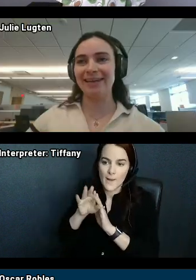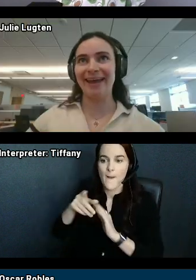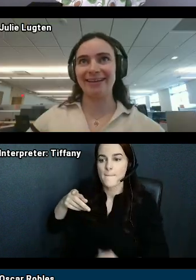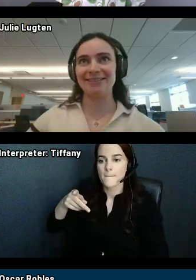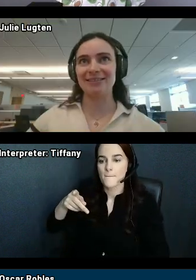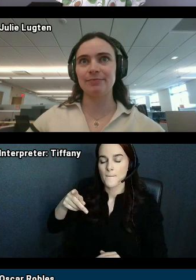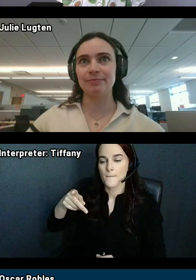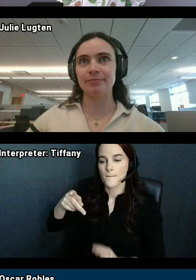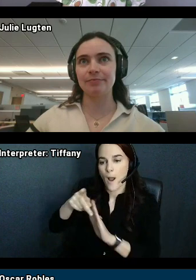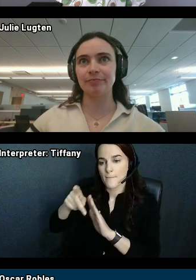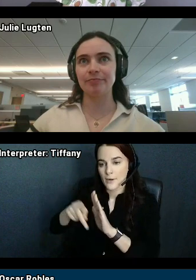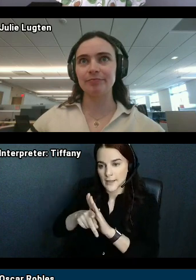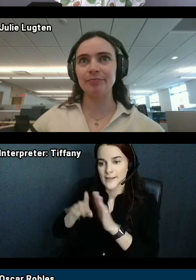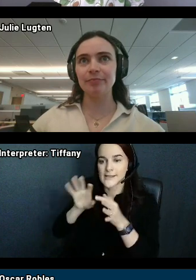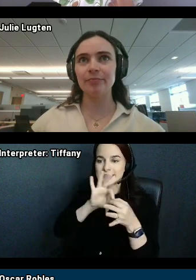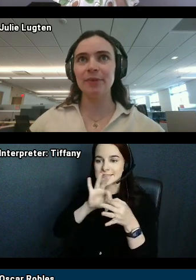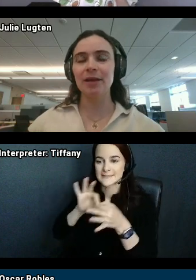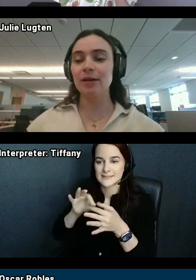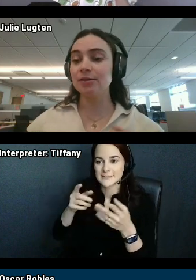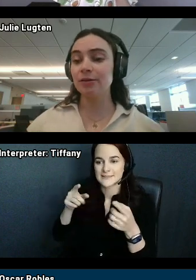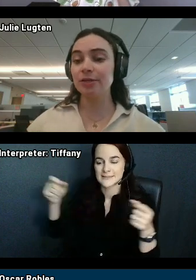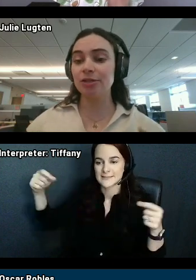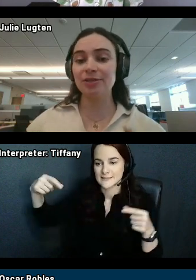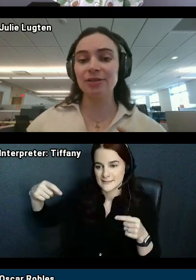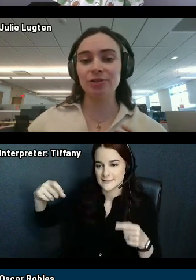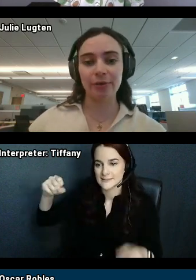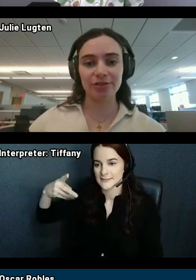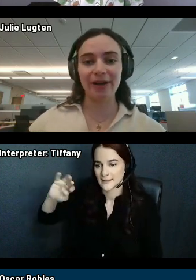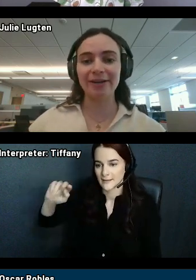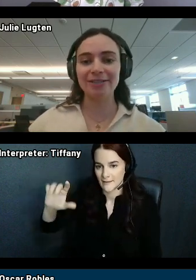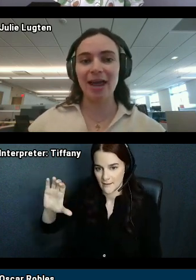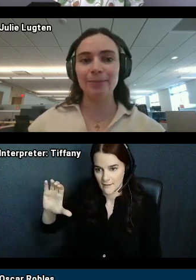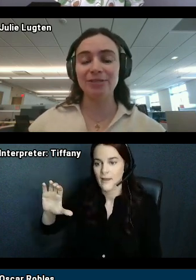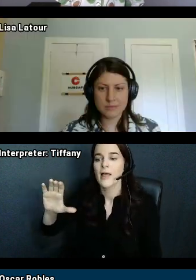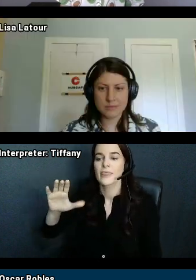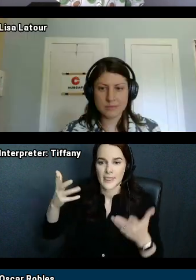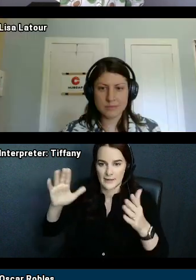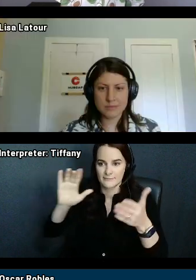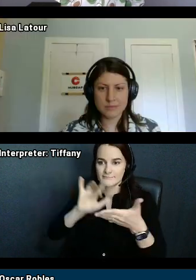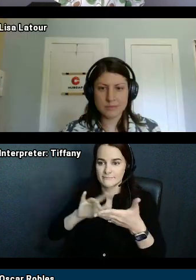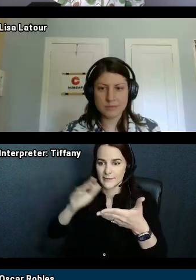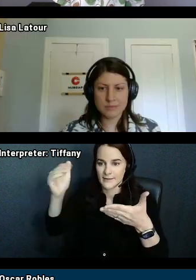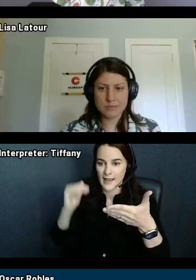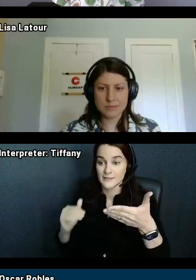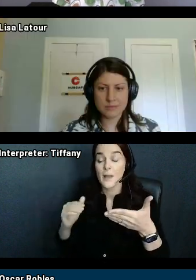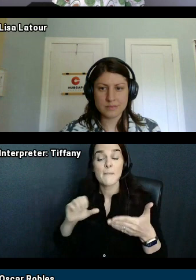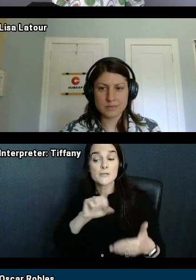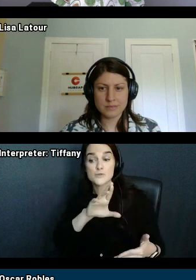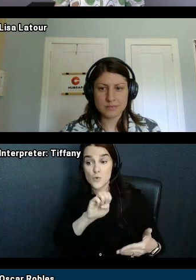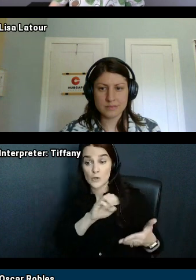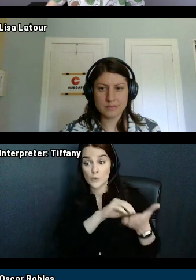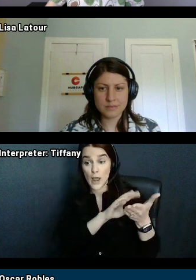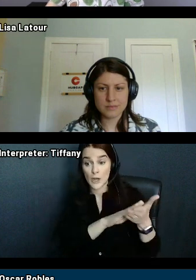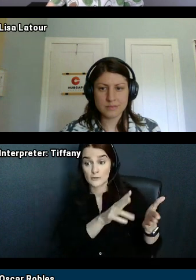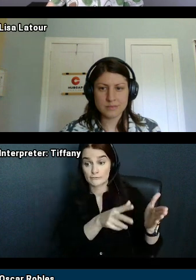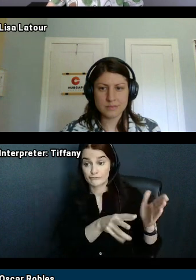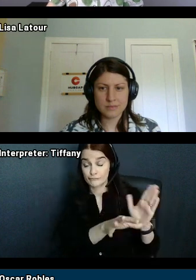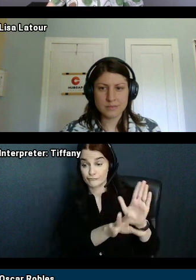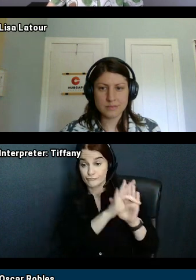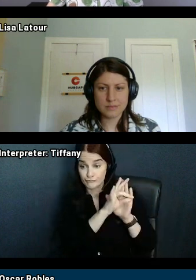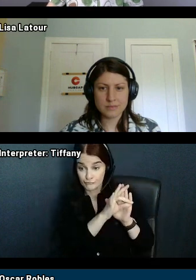and then hit next. So when choosing the source record type, since we want to copy this over from the company